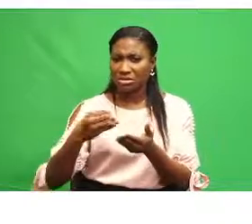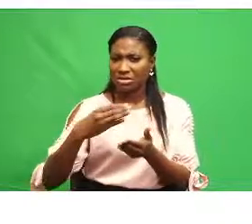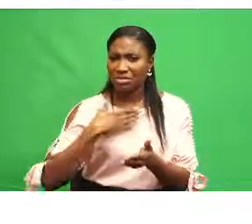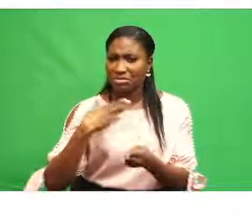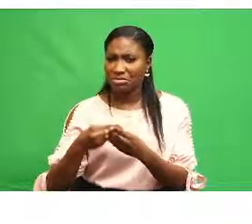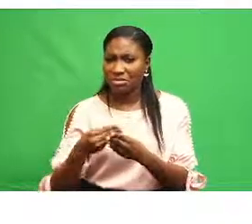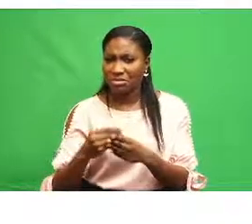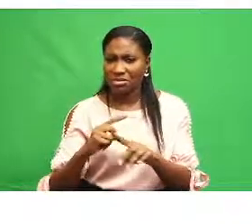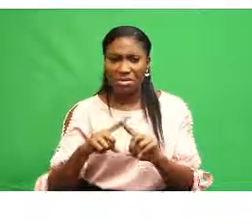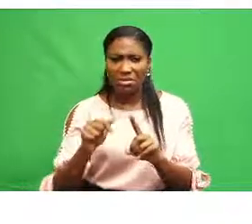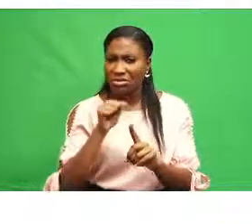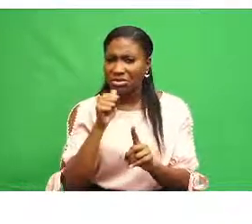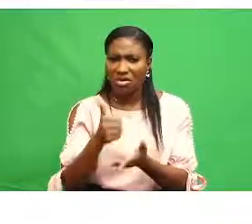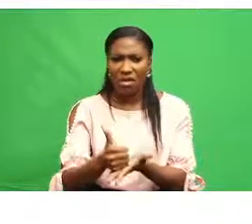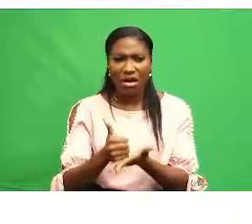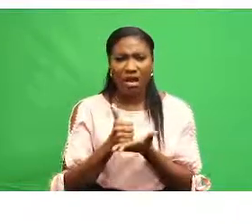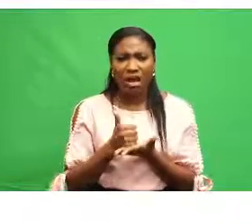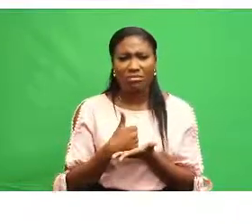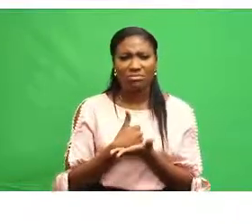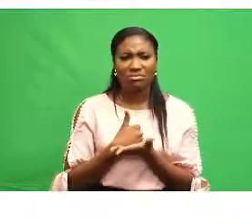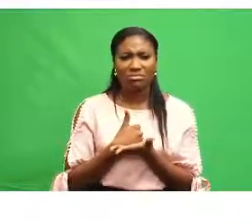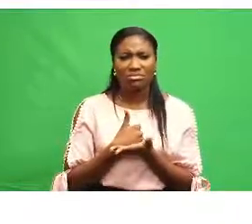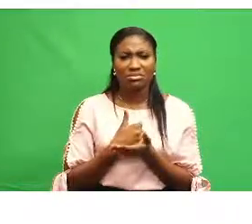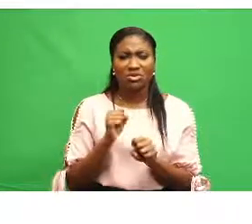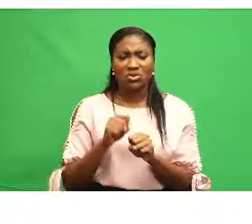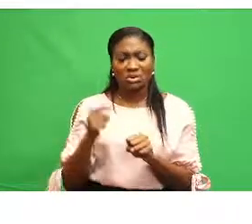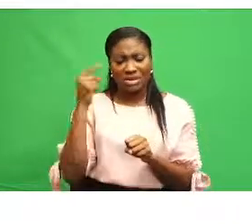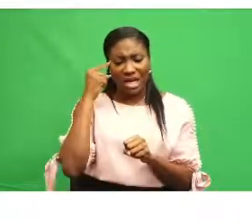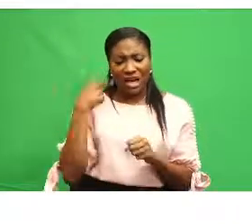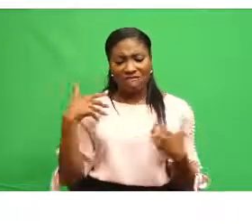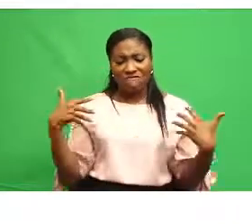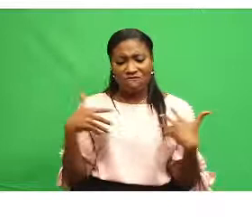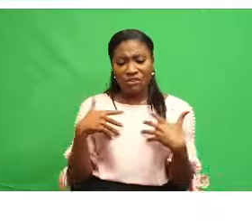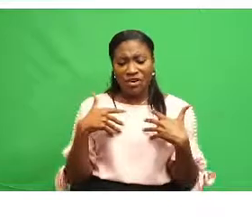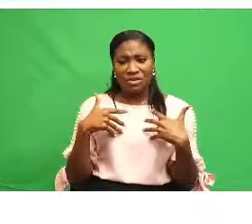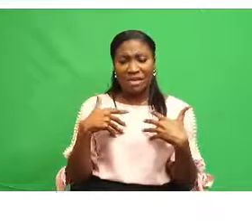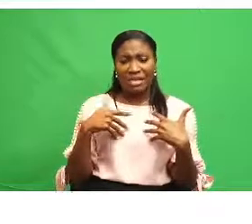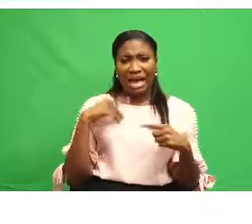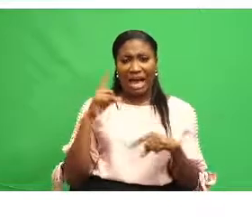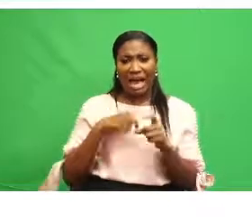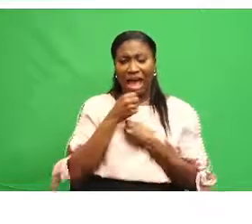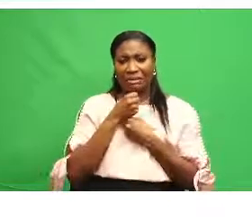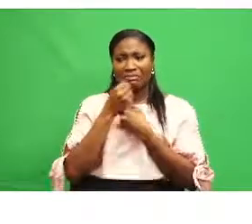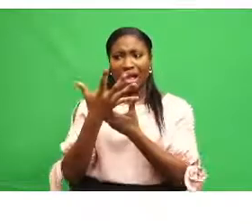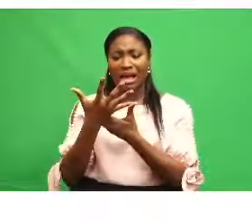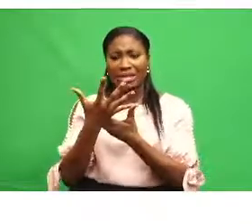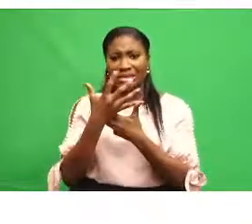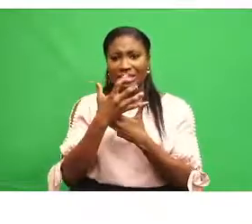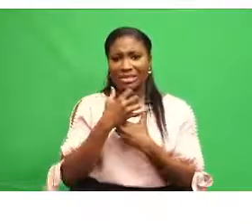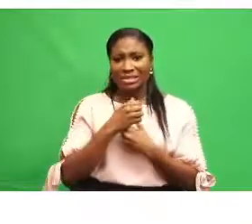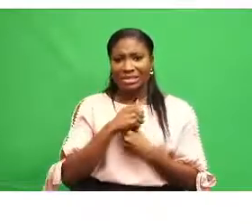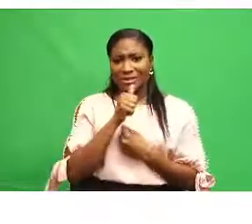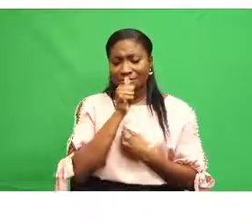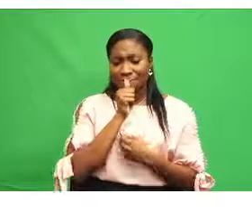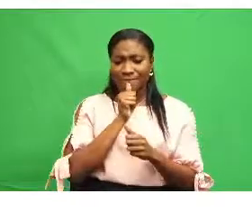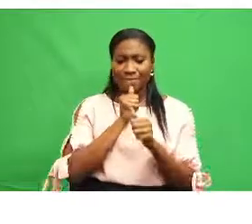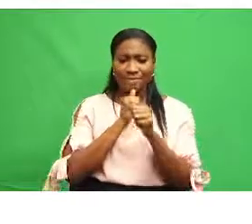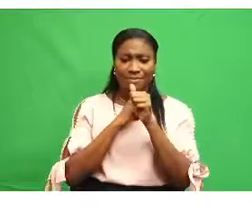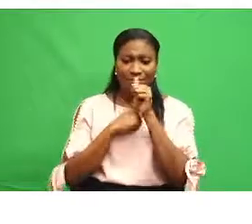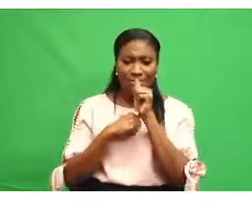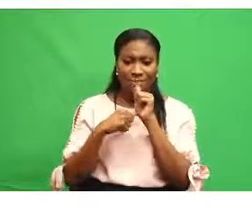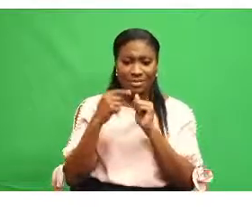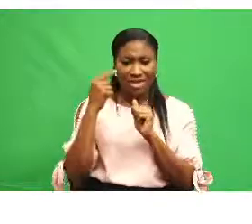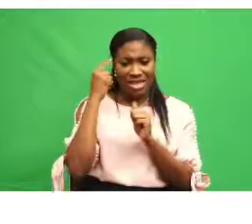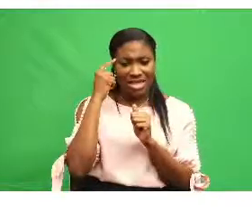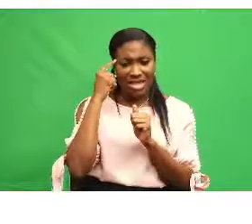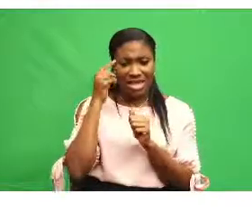However, you're afraid to make mention of it because you're considering, well, if I